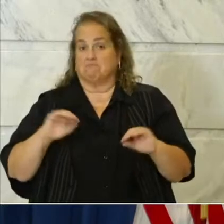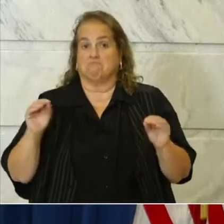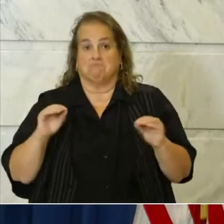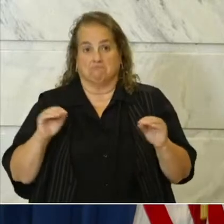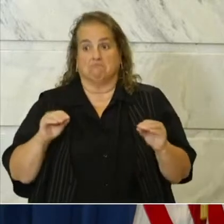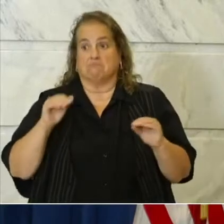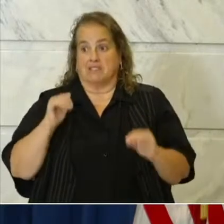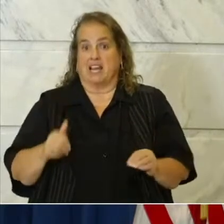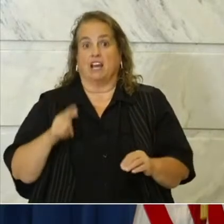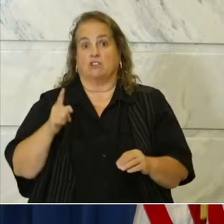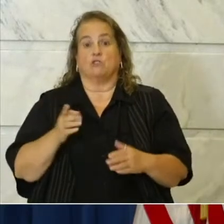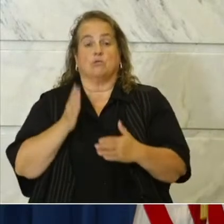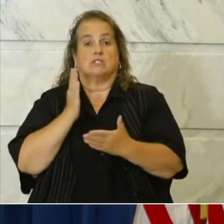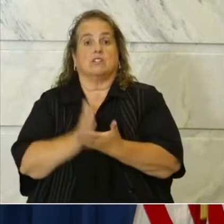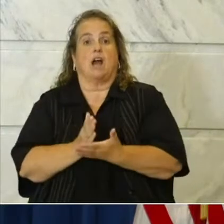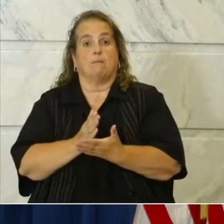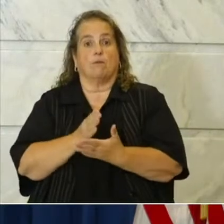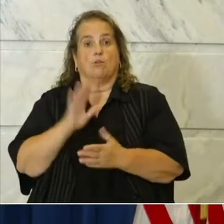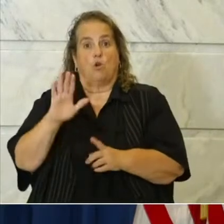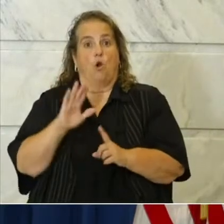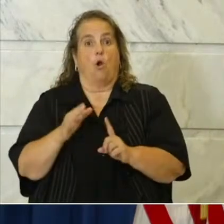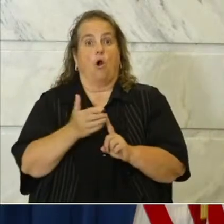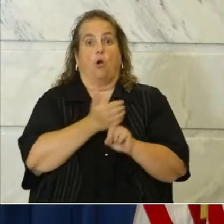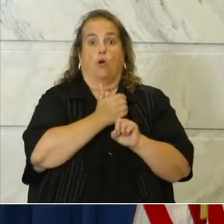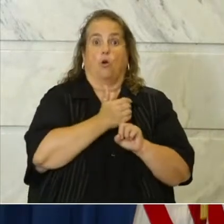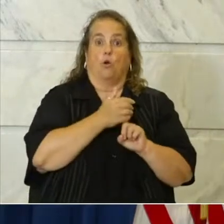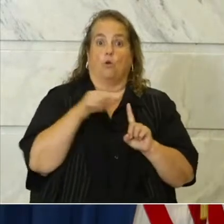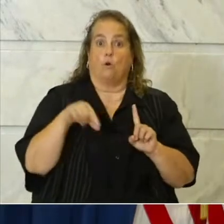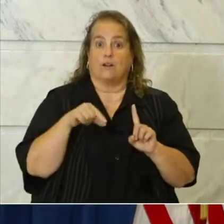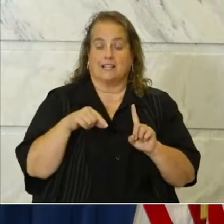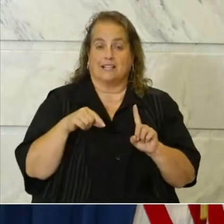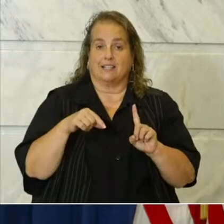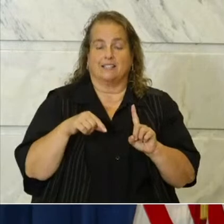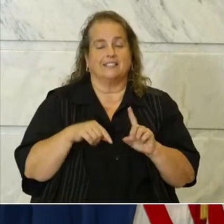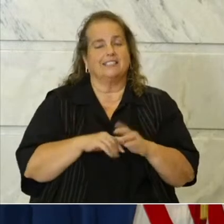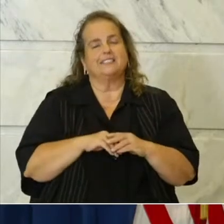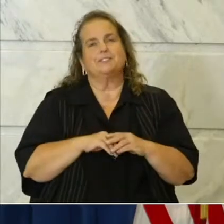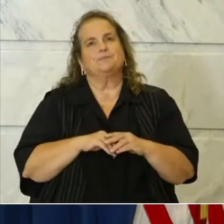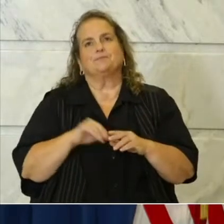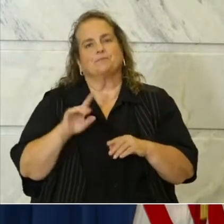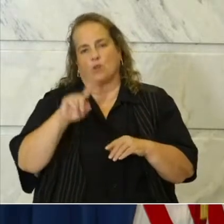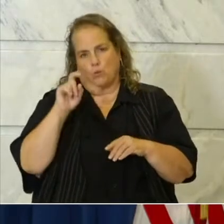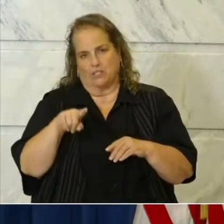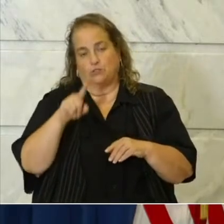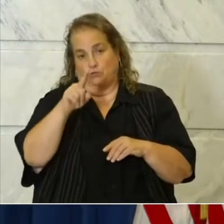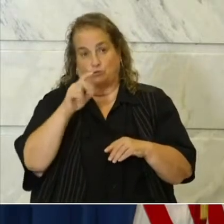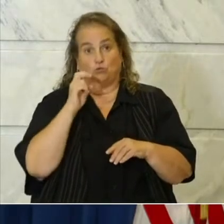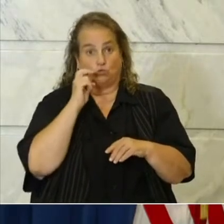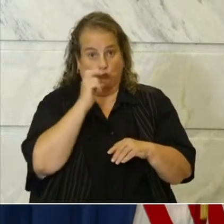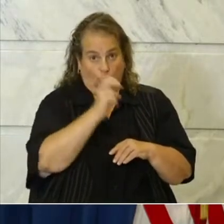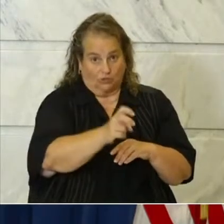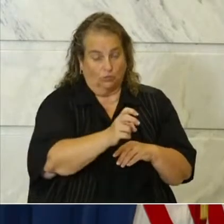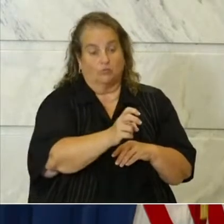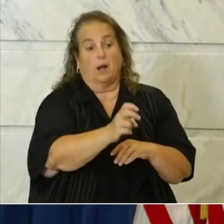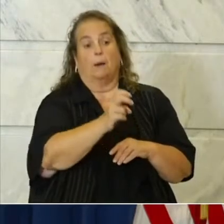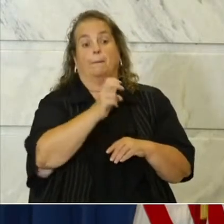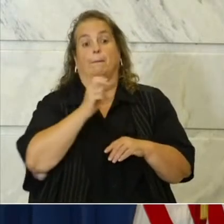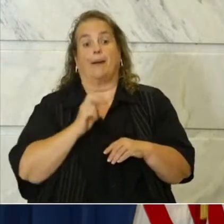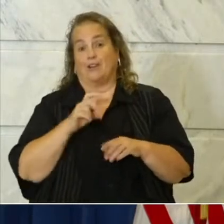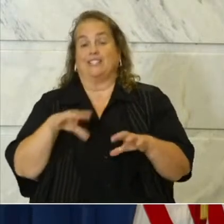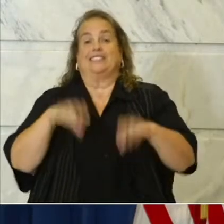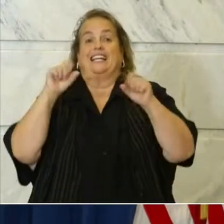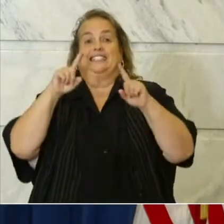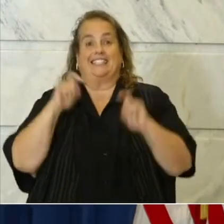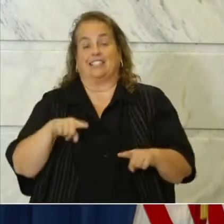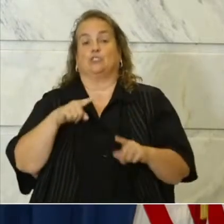your self-quarantine then? So if you come back, the question is, if you've traveled and you come back and you get a test immediately and you're